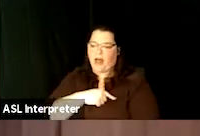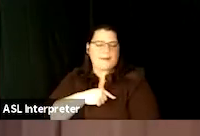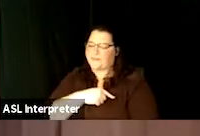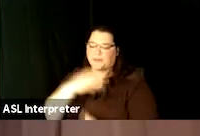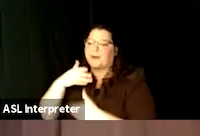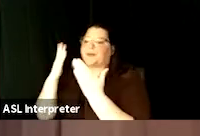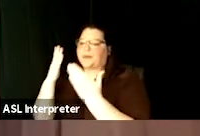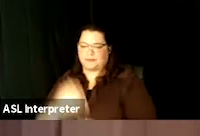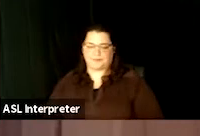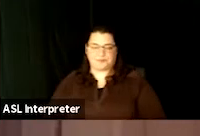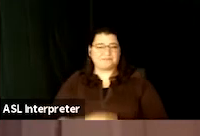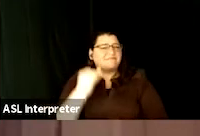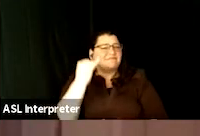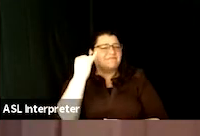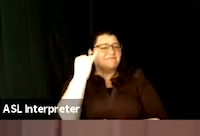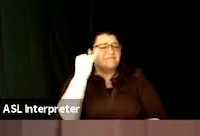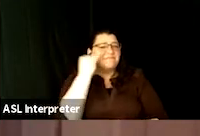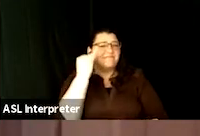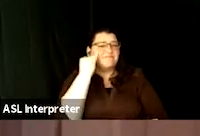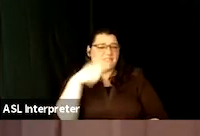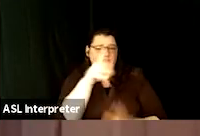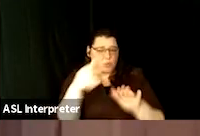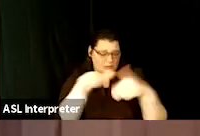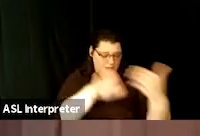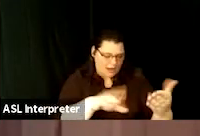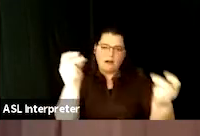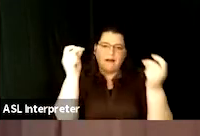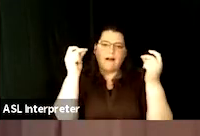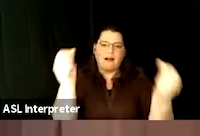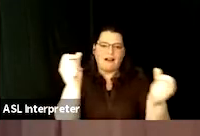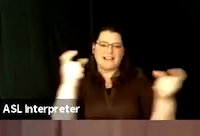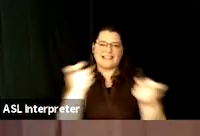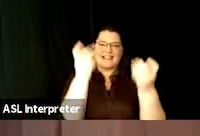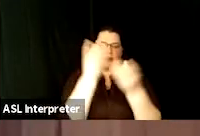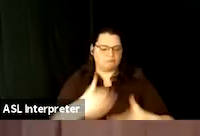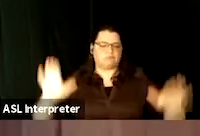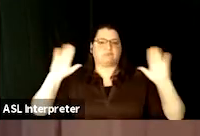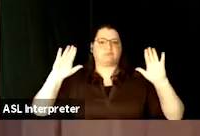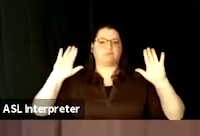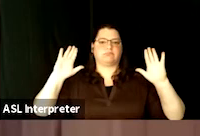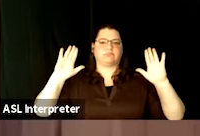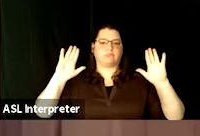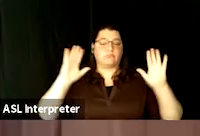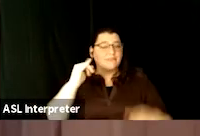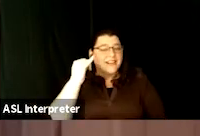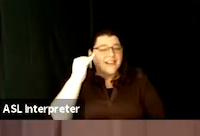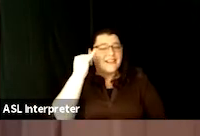also live with him. We know that Christ, being raised from the dead, will never die